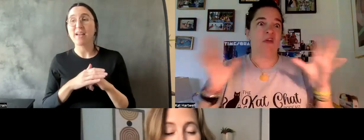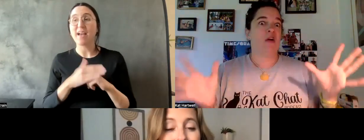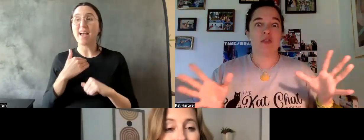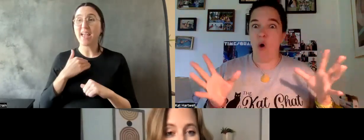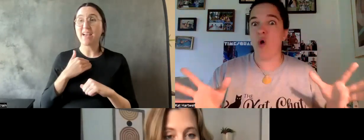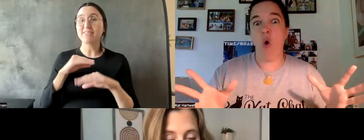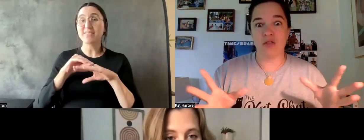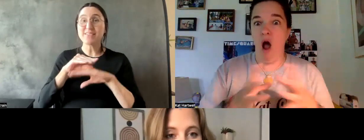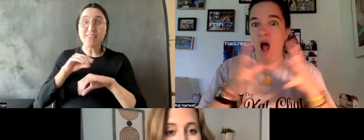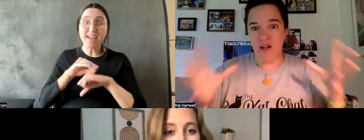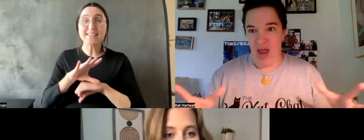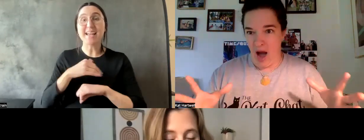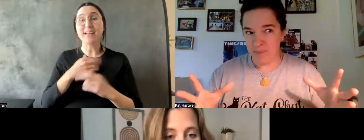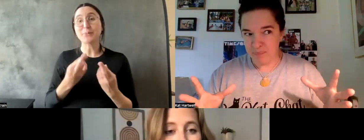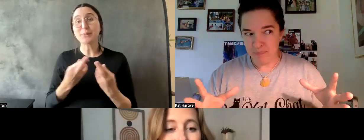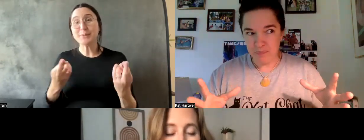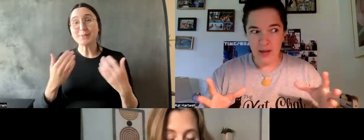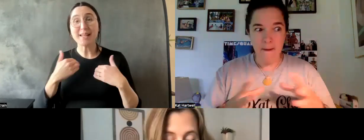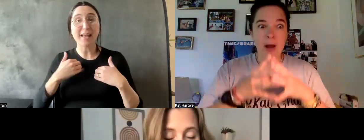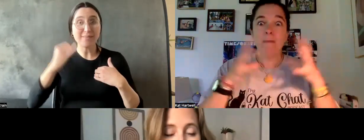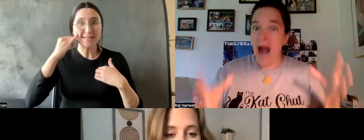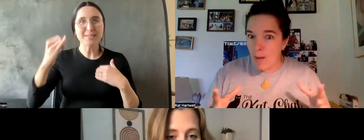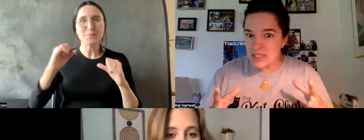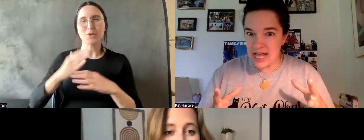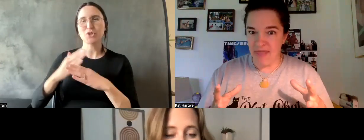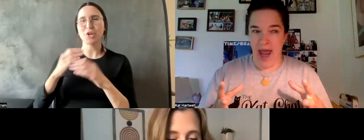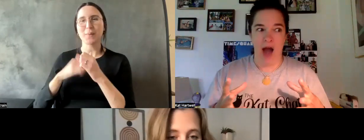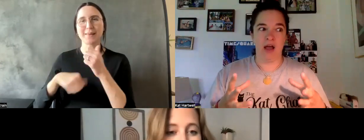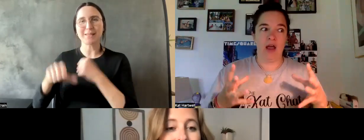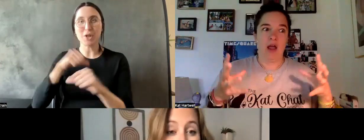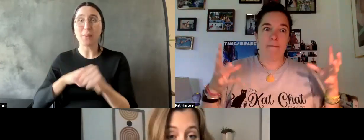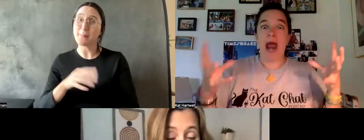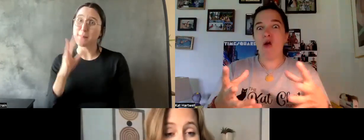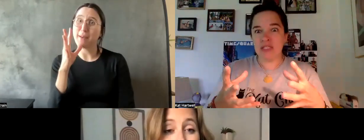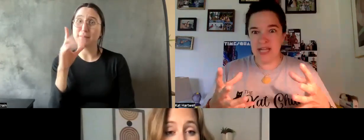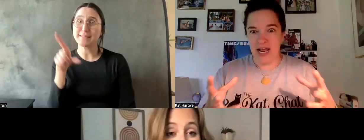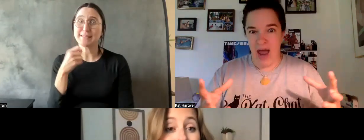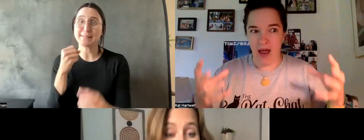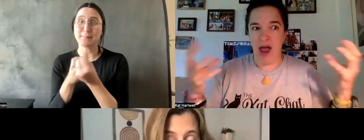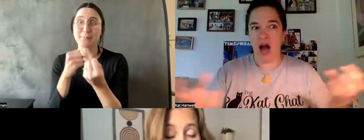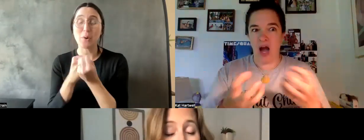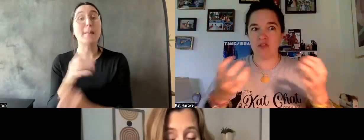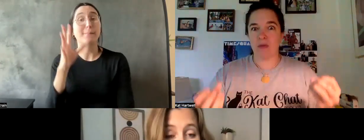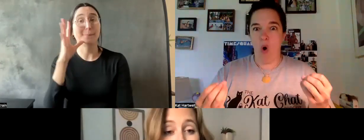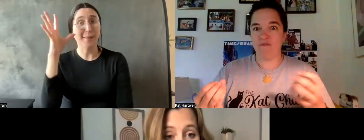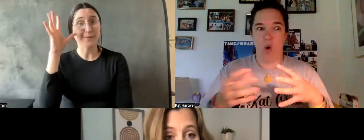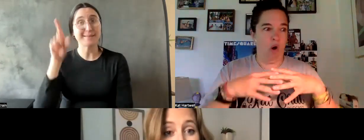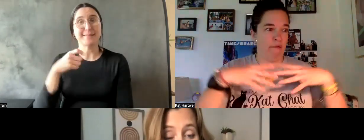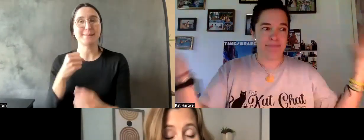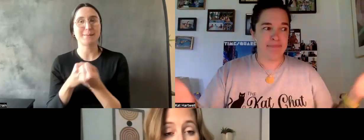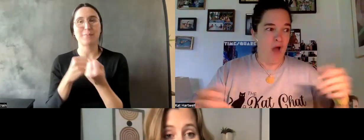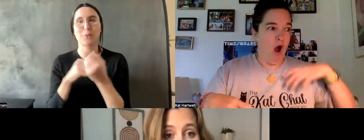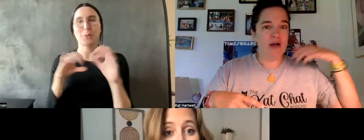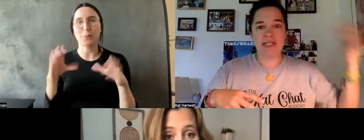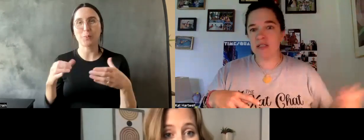suggestions. So of course, all of that. Yeah. Moms need that. Parents need that kind of support